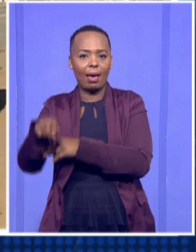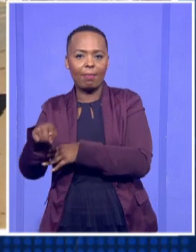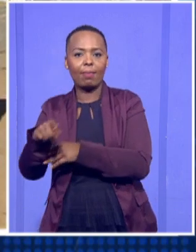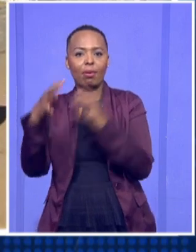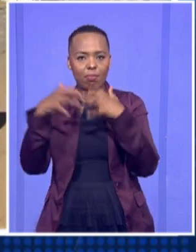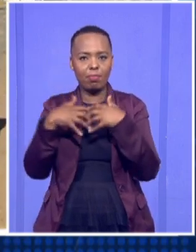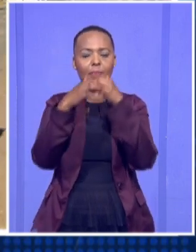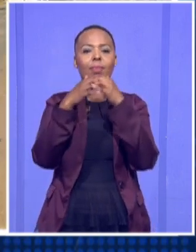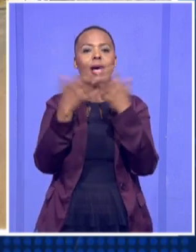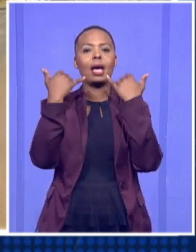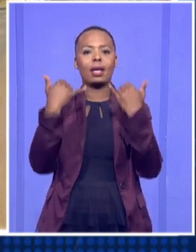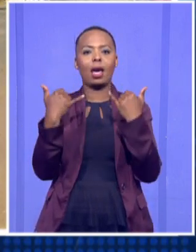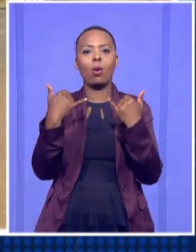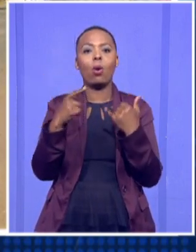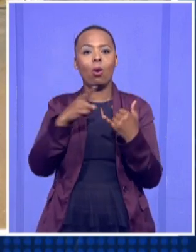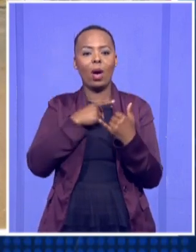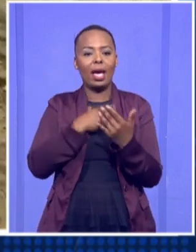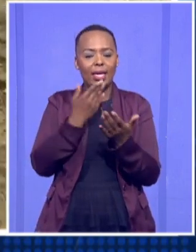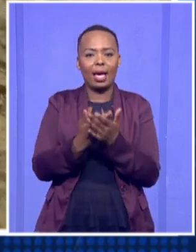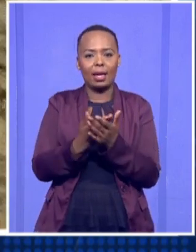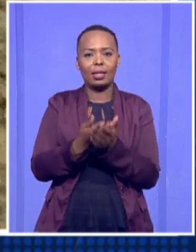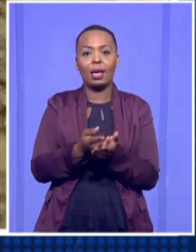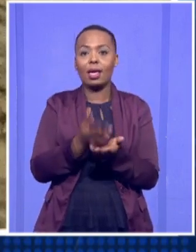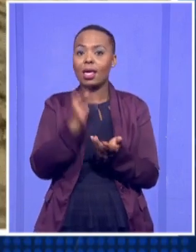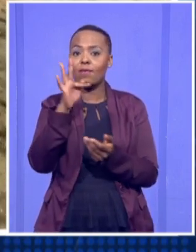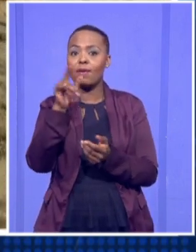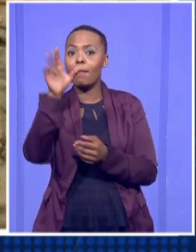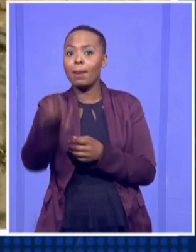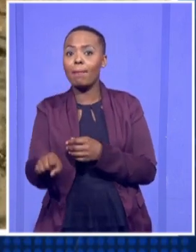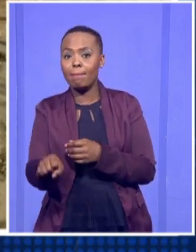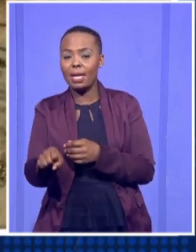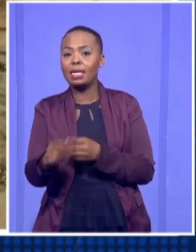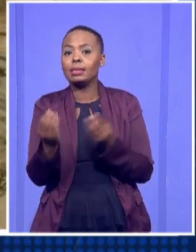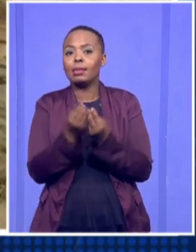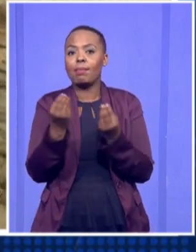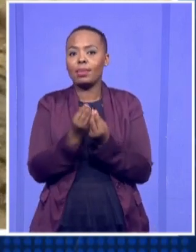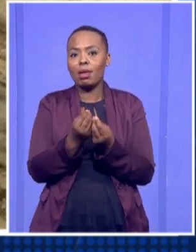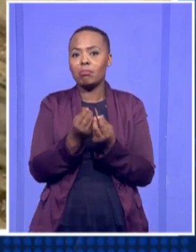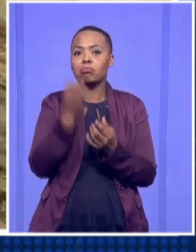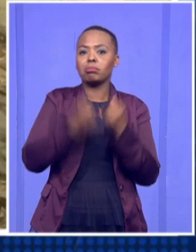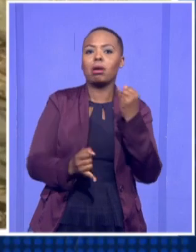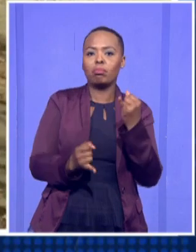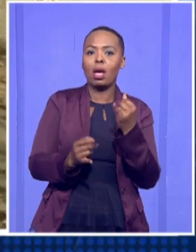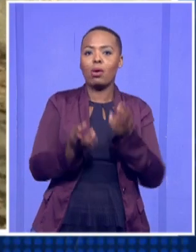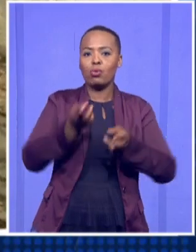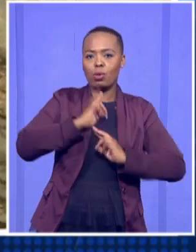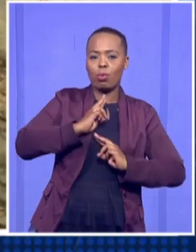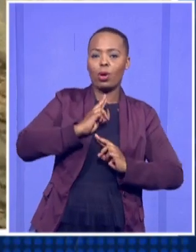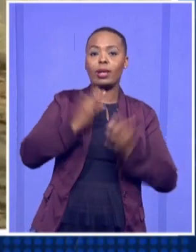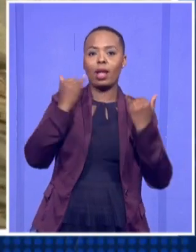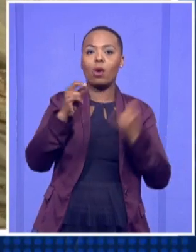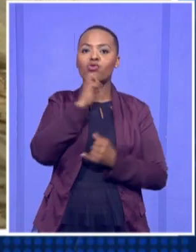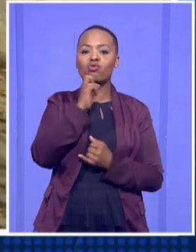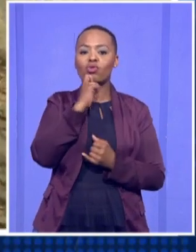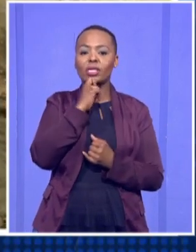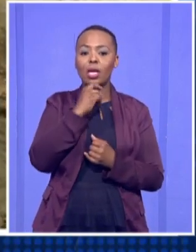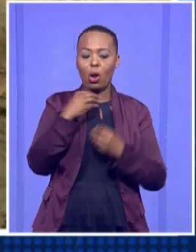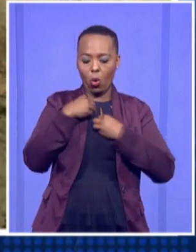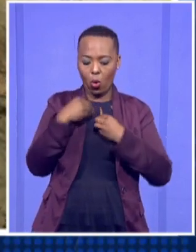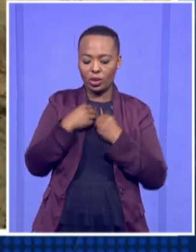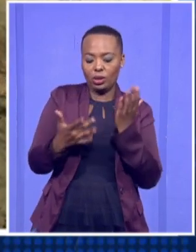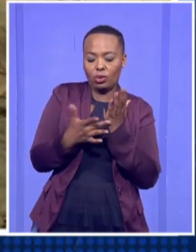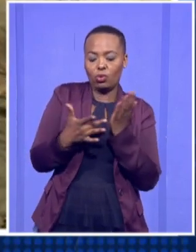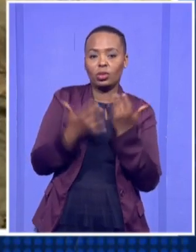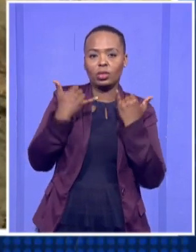be able to accommodate reports on all roads in the country, and we're now using our technology to assist